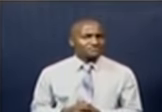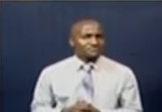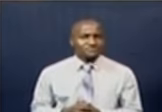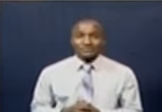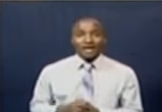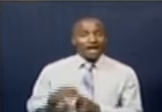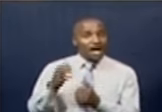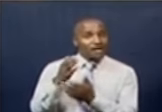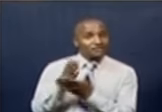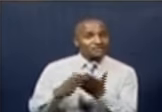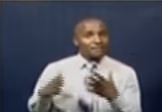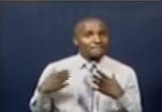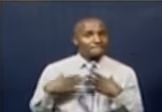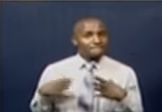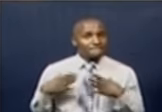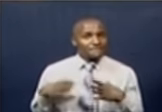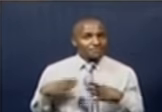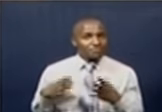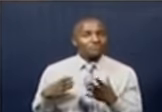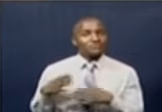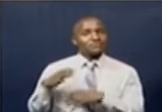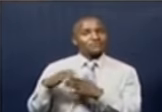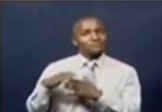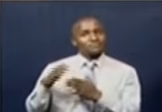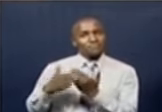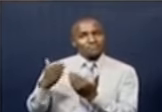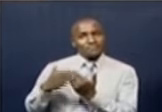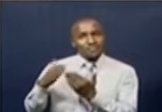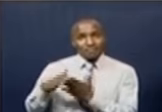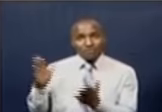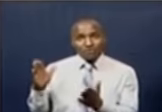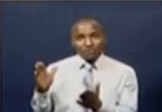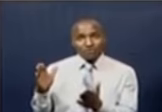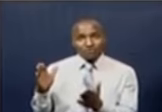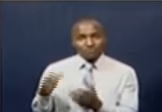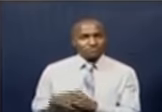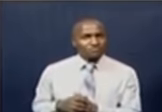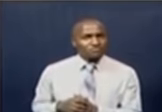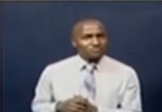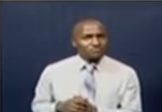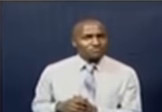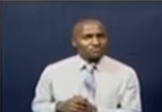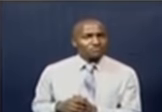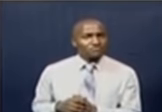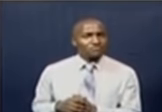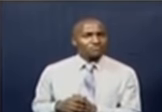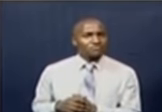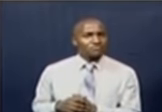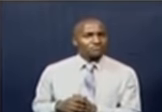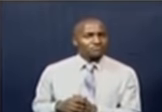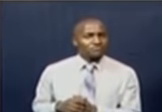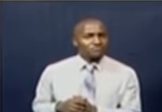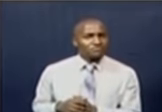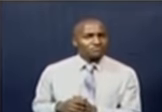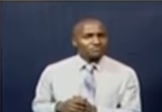Some people claim no good. You know, all the is being run who